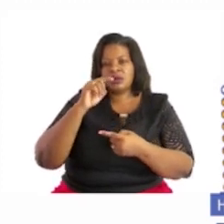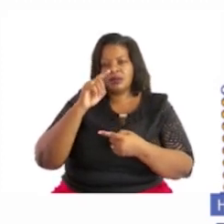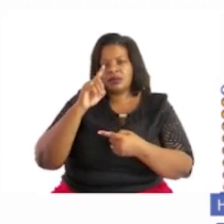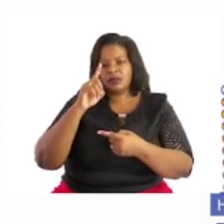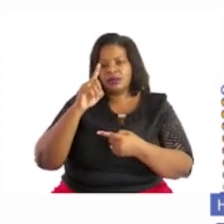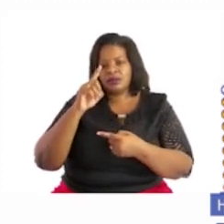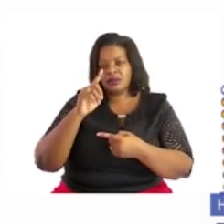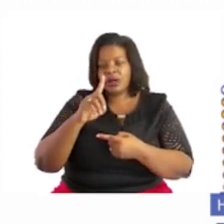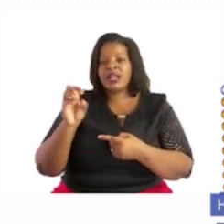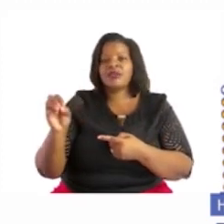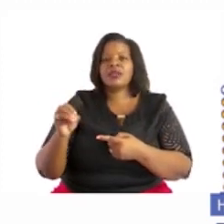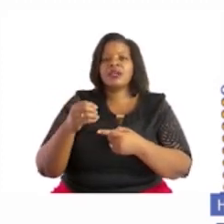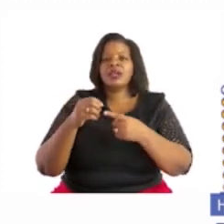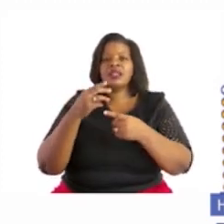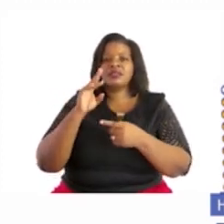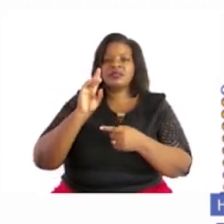319,472.